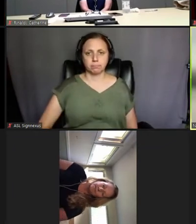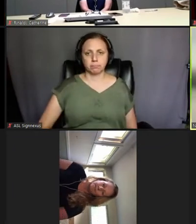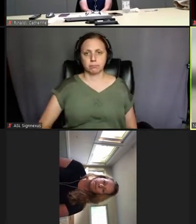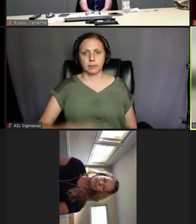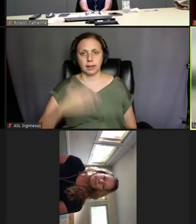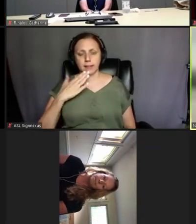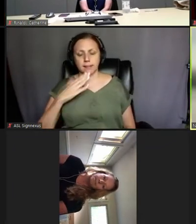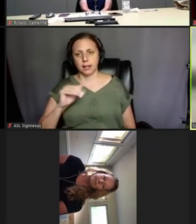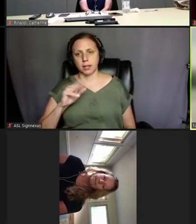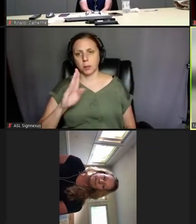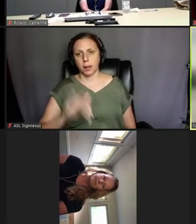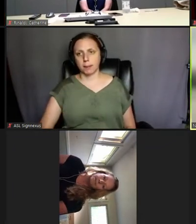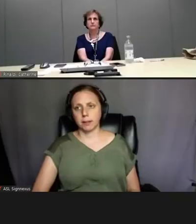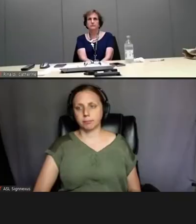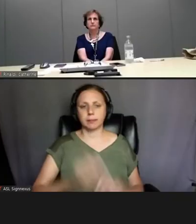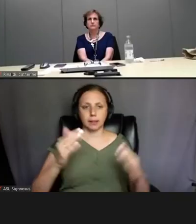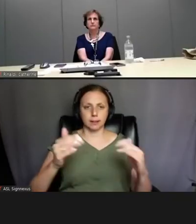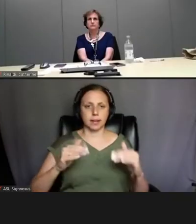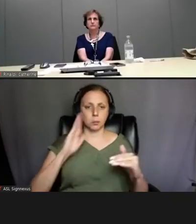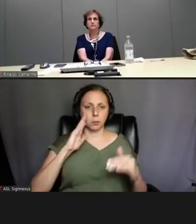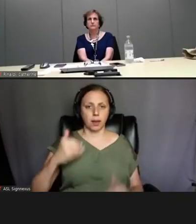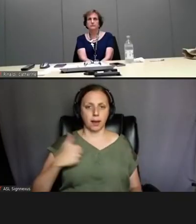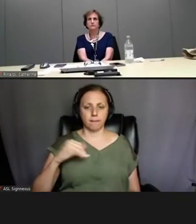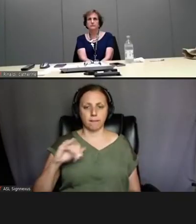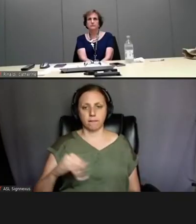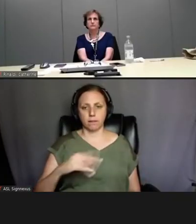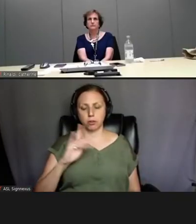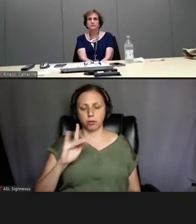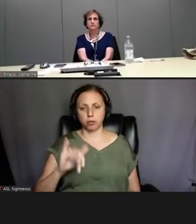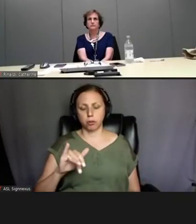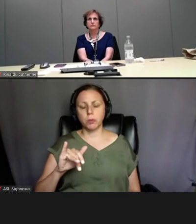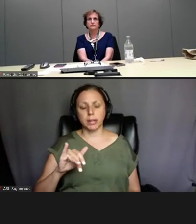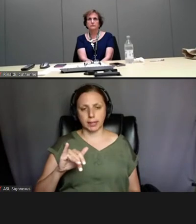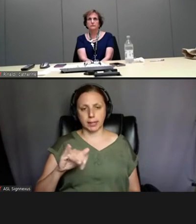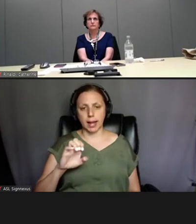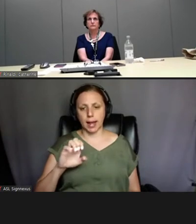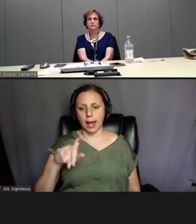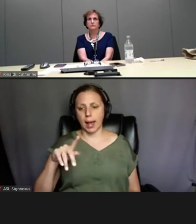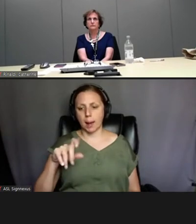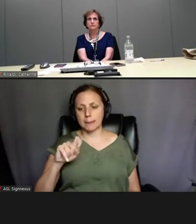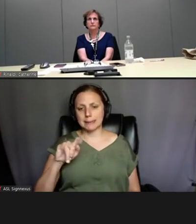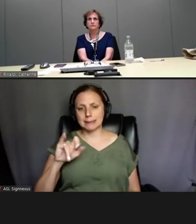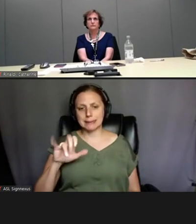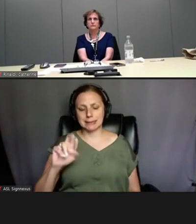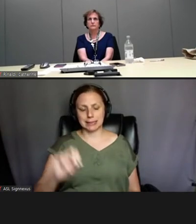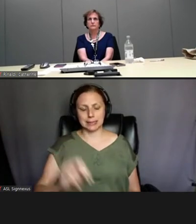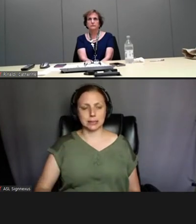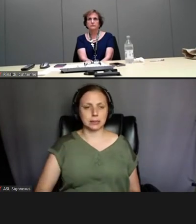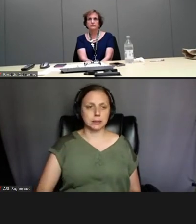Amy. So next up, we're going to have Judy Epstein, followed by Heather Vogel.